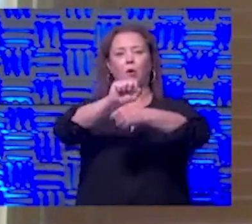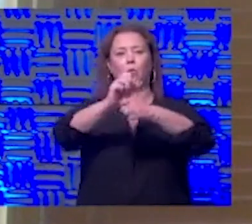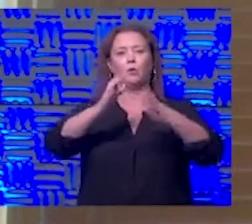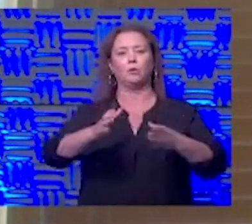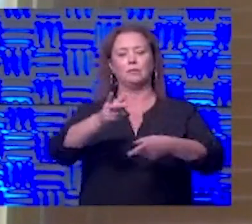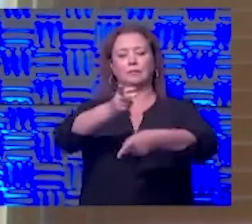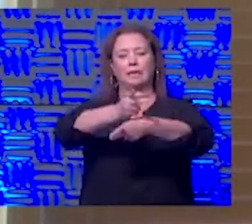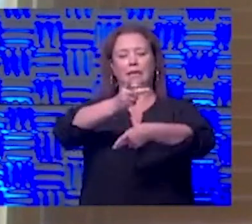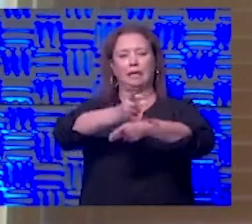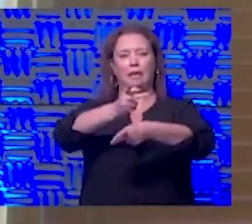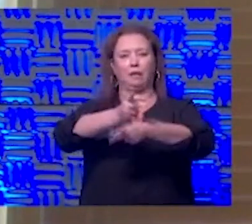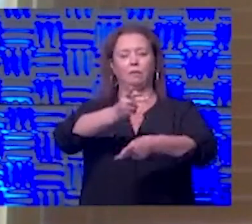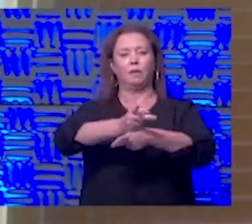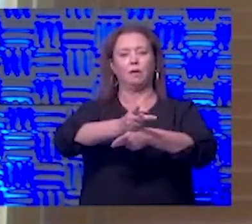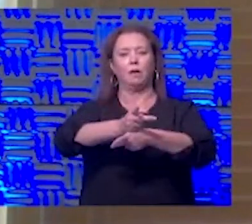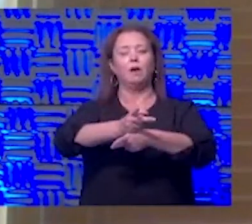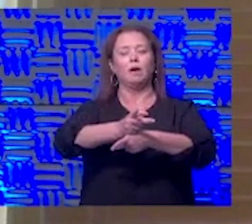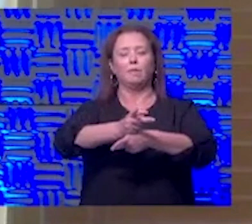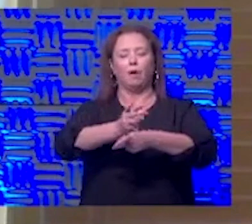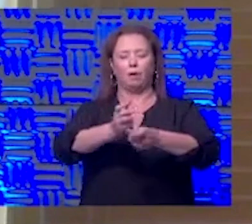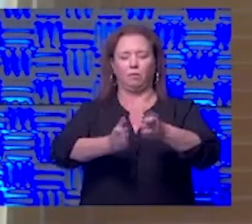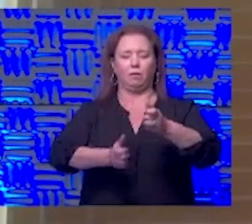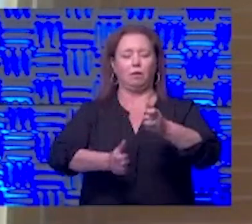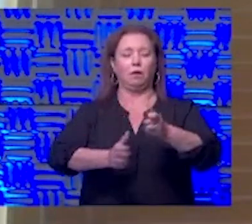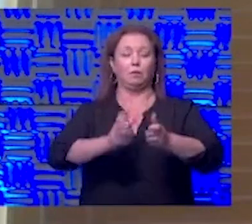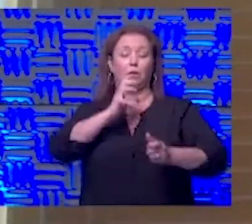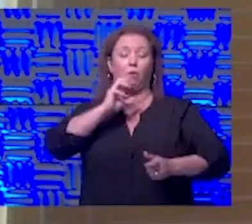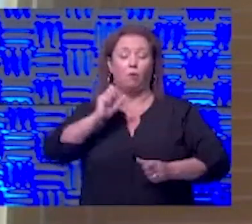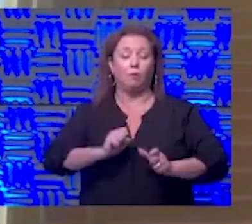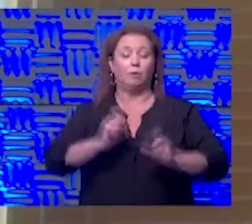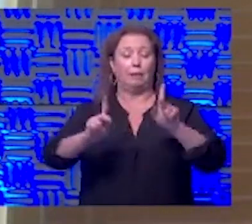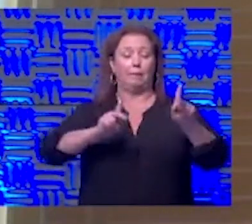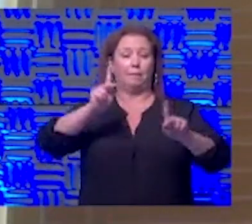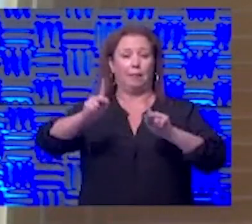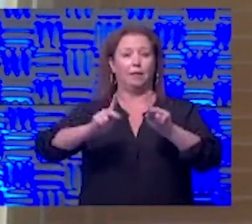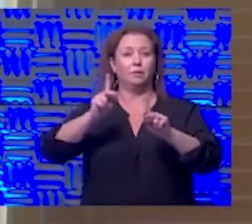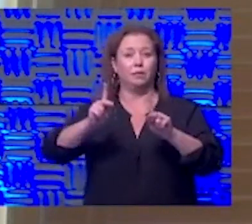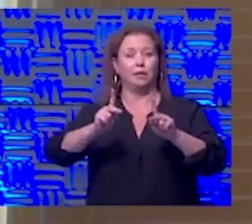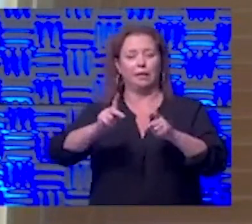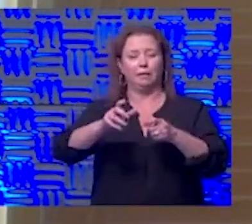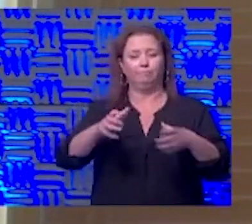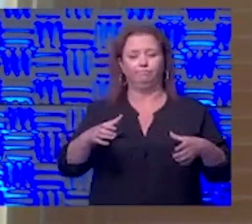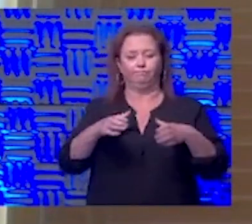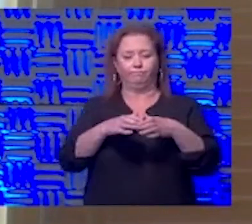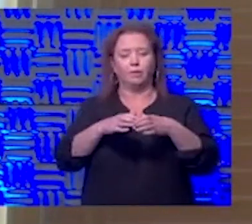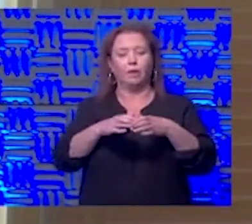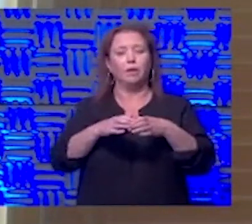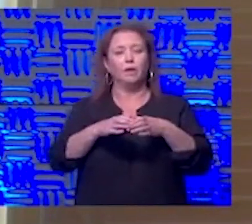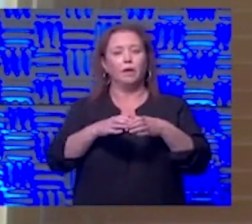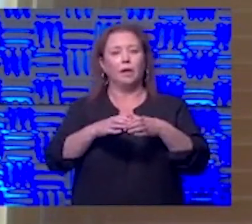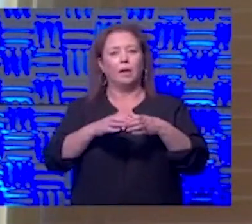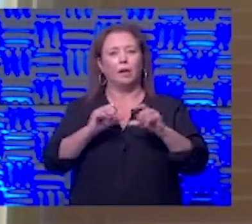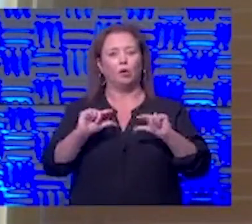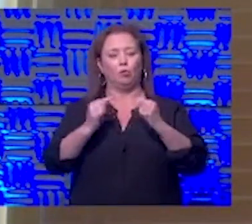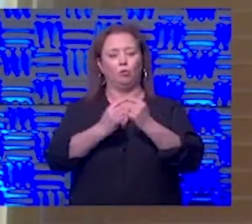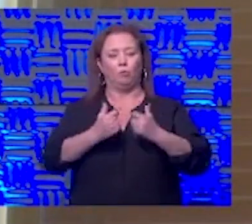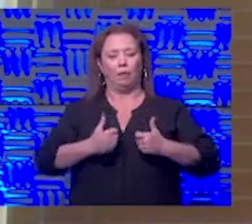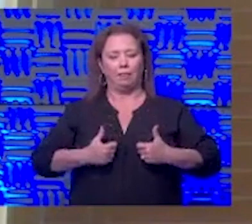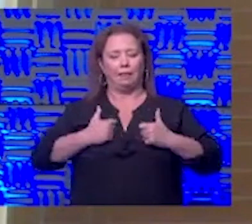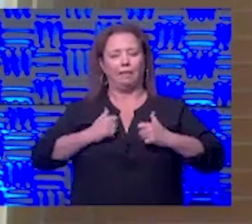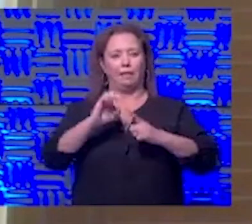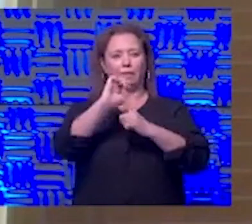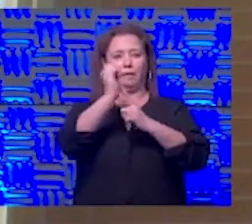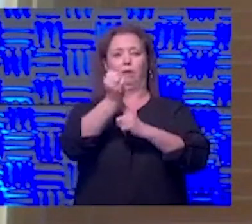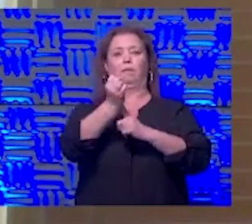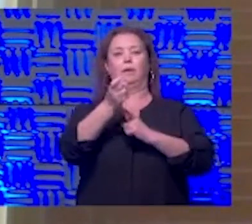of our most vulnerable patient population in a congregate living setting. And actually, I think that at